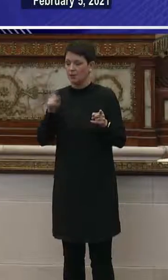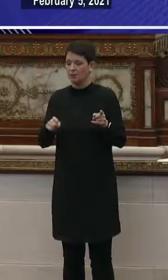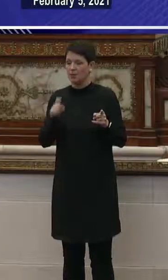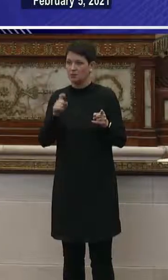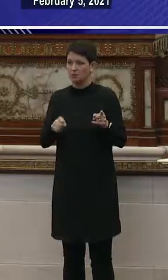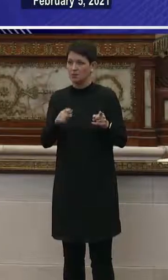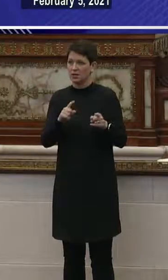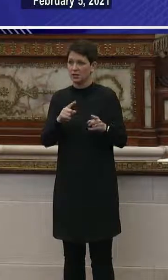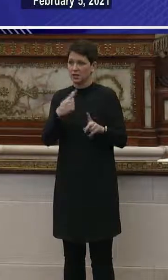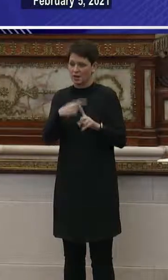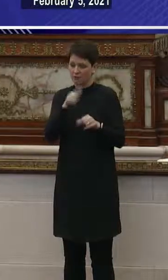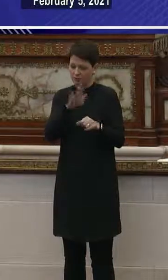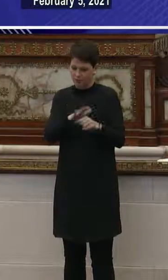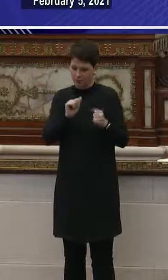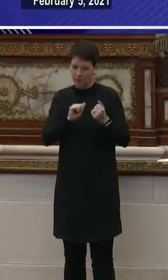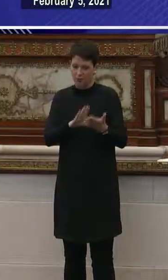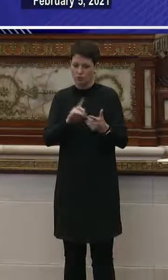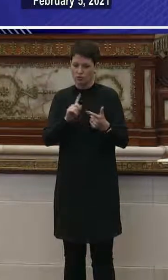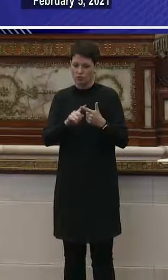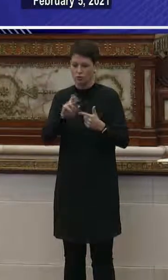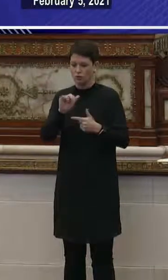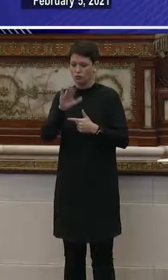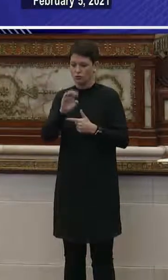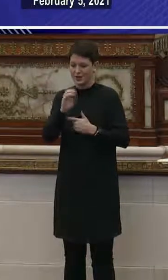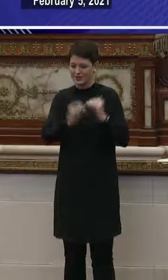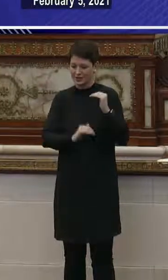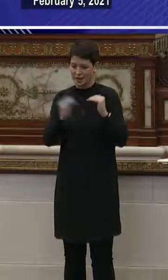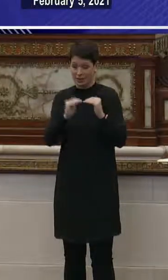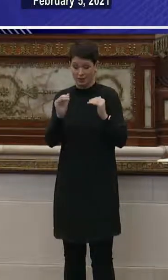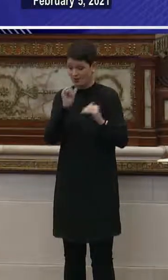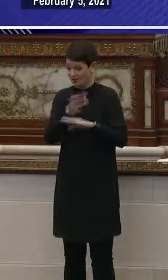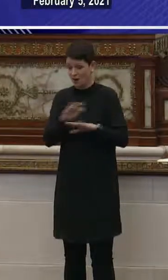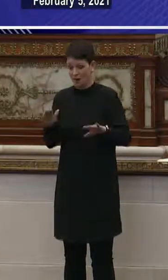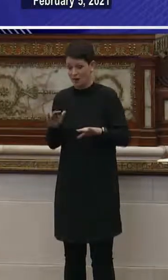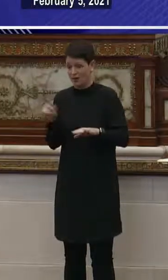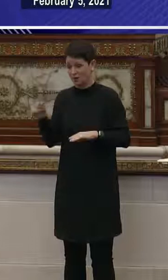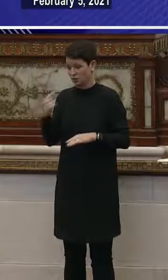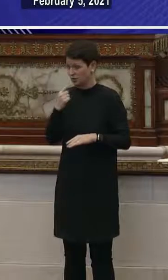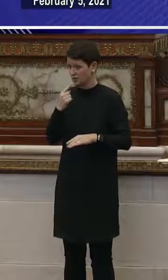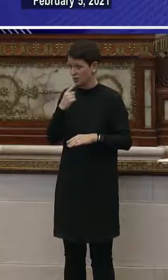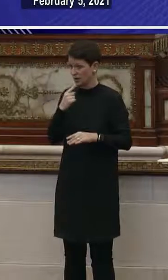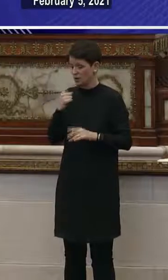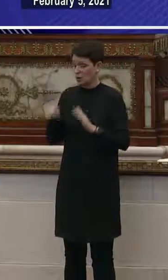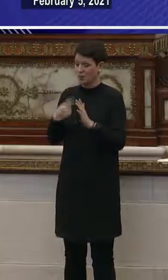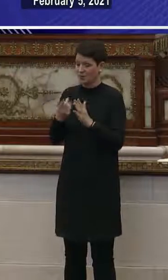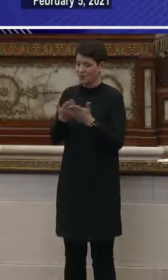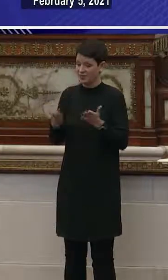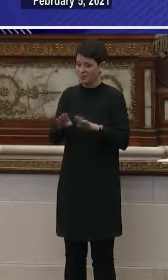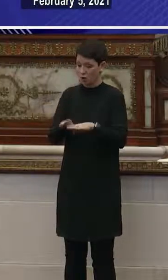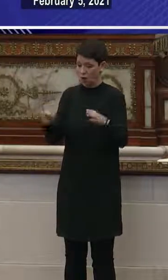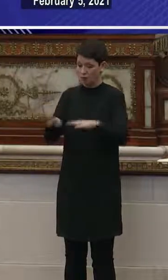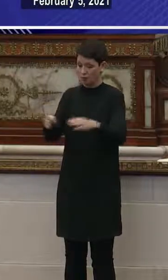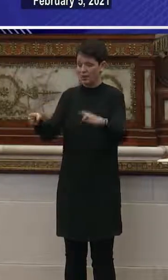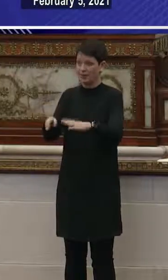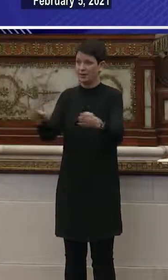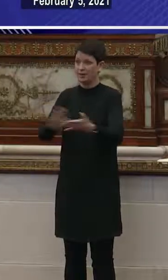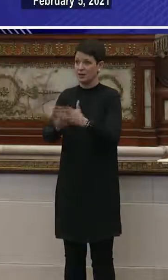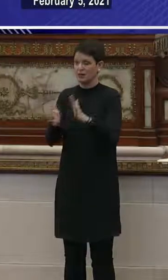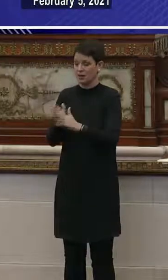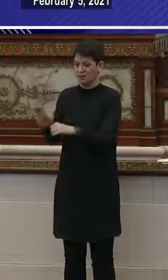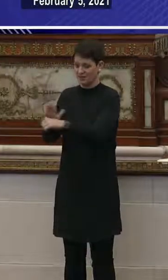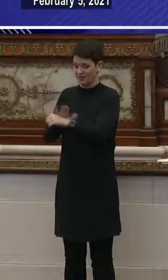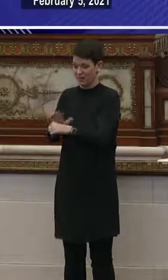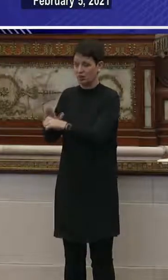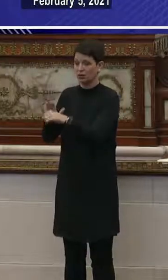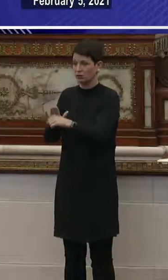an affirmative approach towards race equity. Otherwise, as you said, once things open up, it just gets filled, and